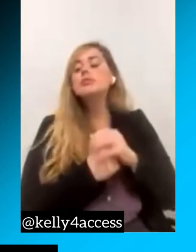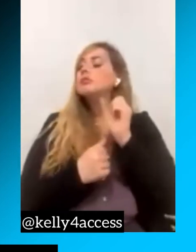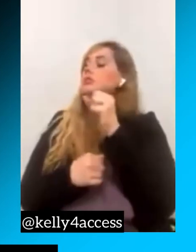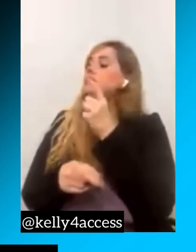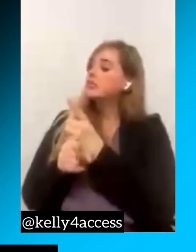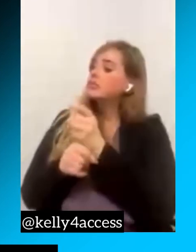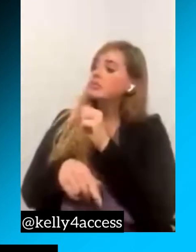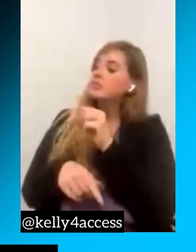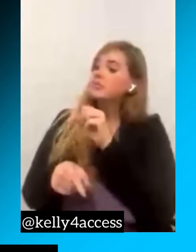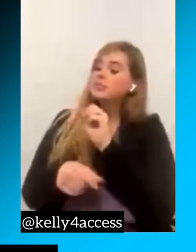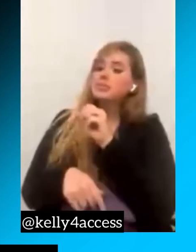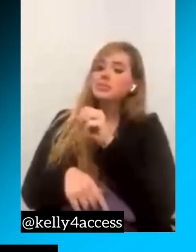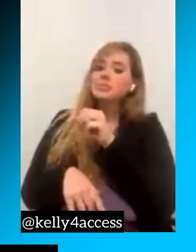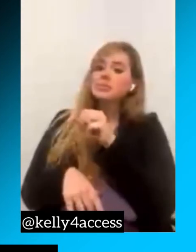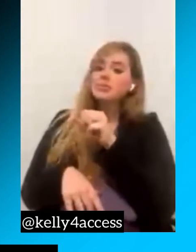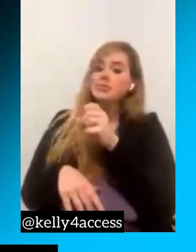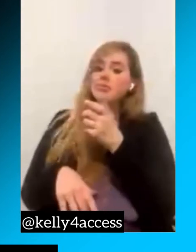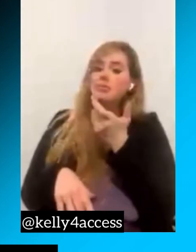always... Personally, I